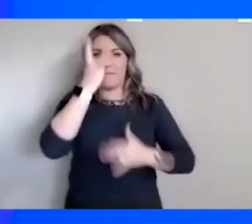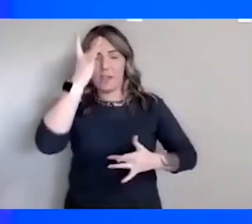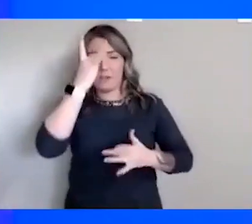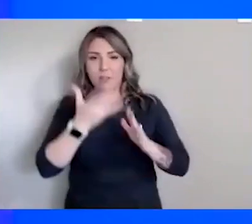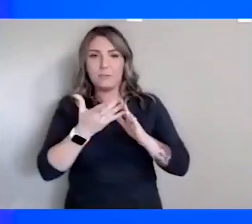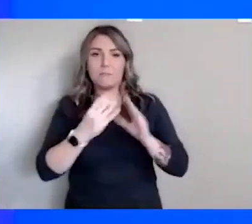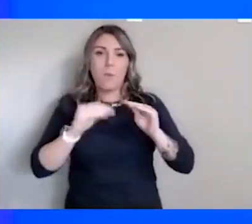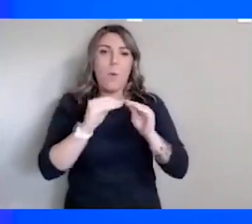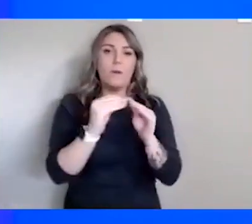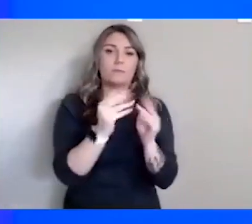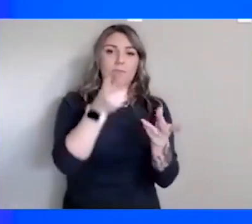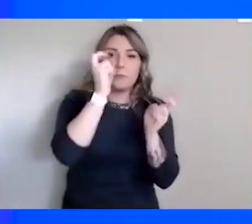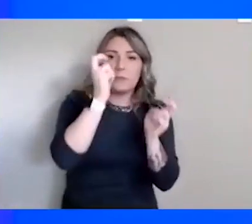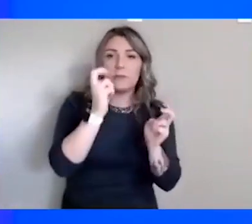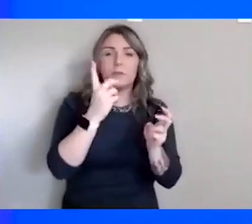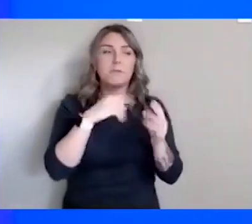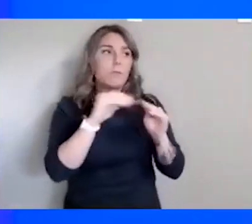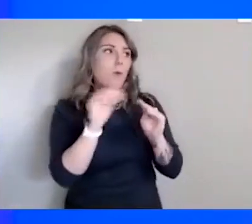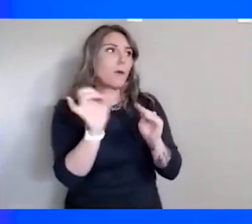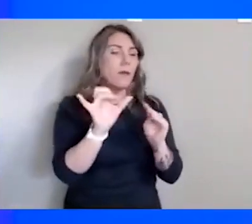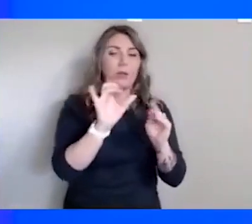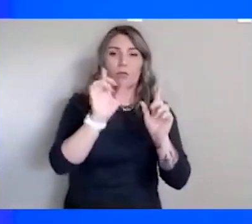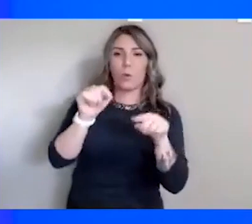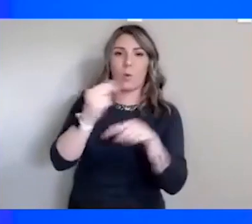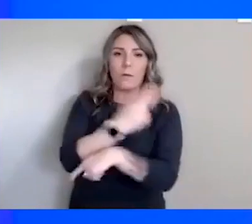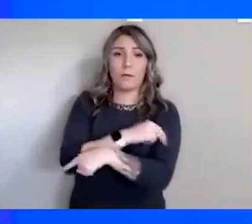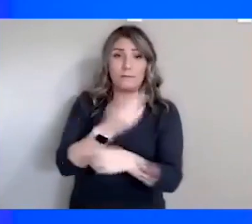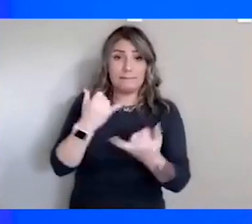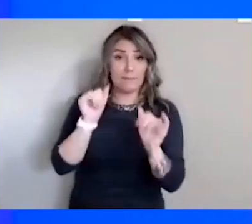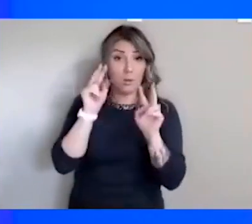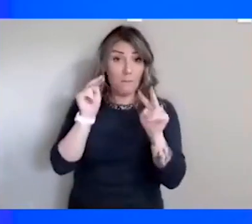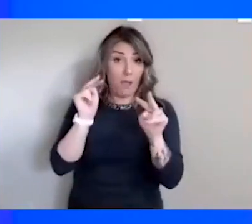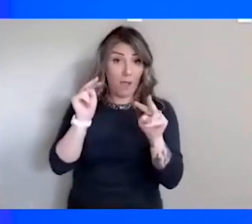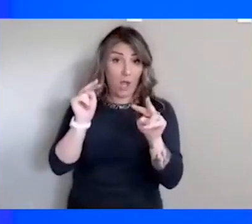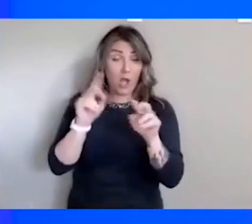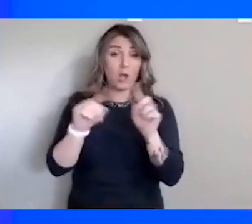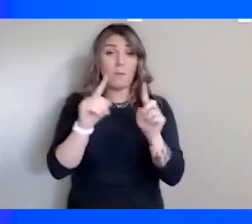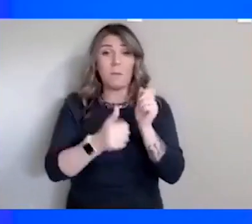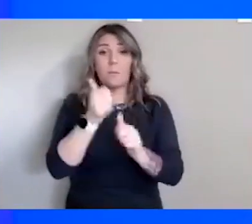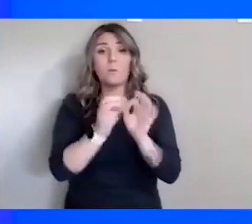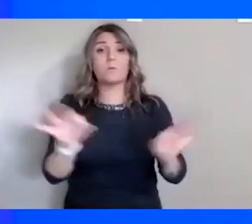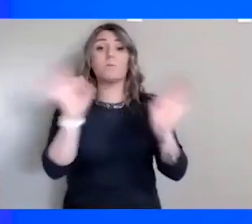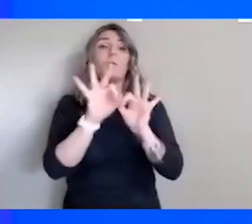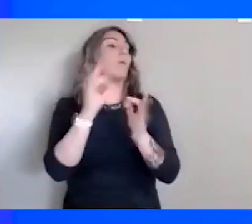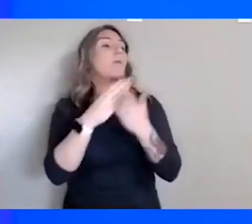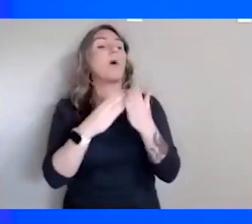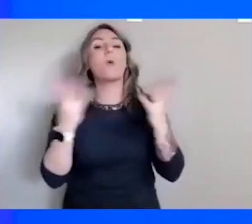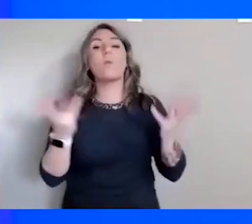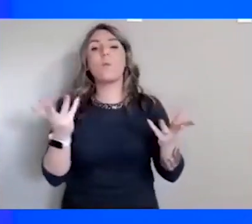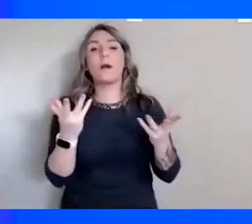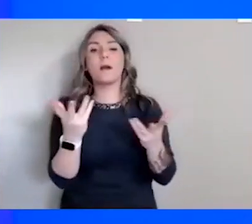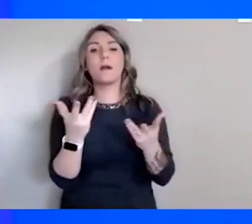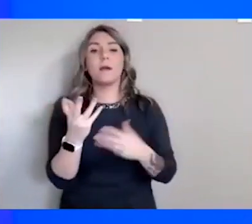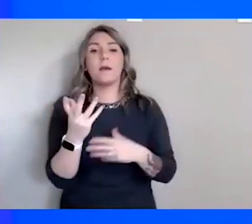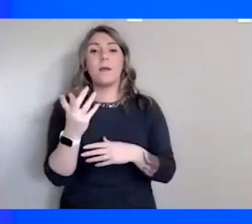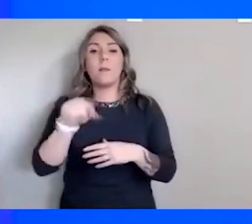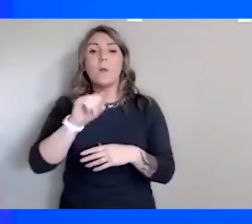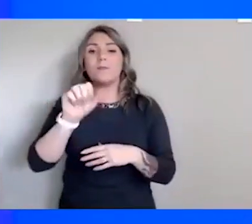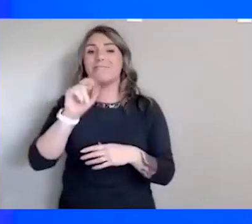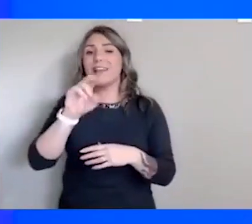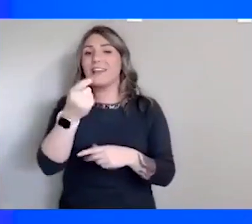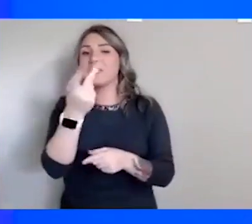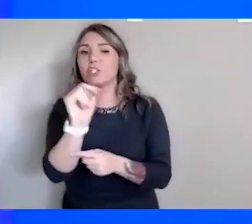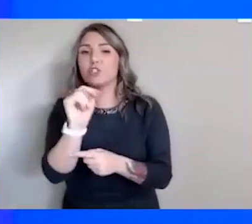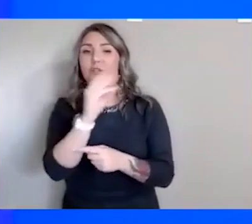to go to the hospital. We are still monitoring that. I think the more important part is that immune evasion, and especially with